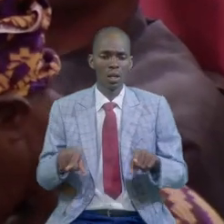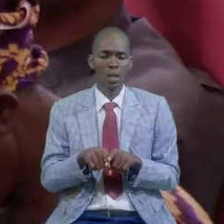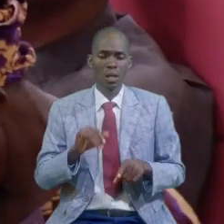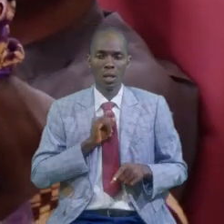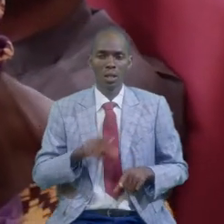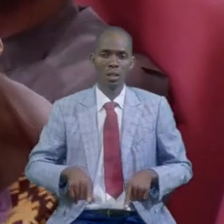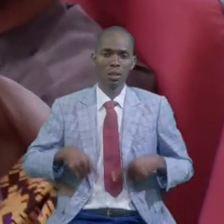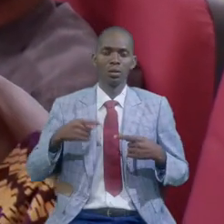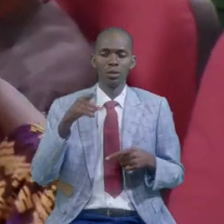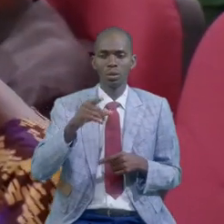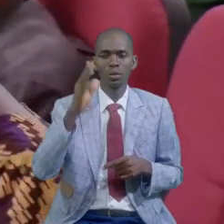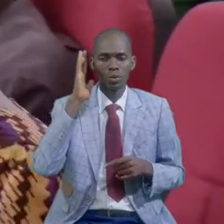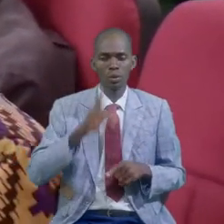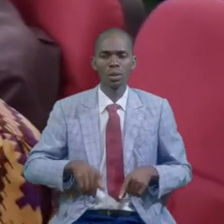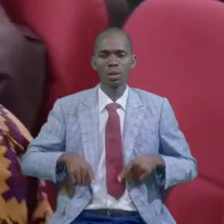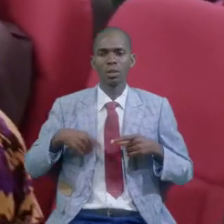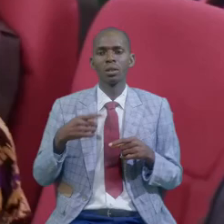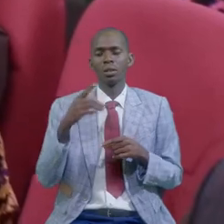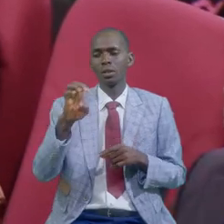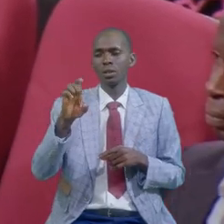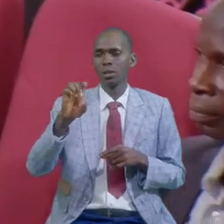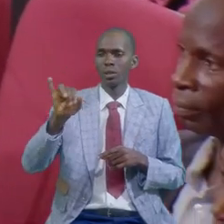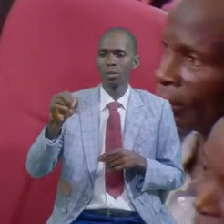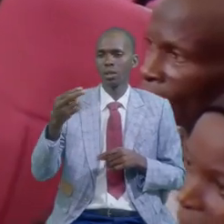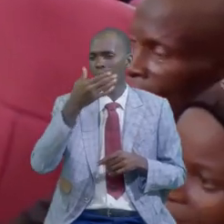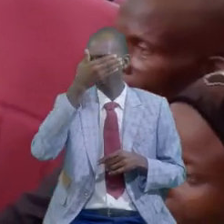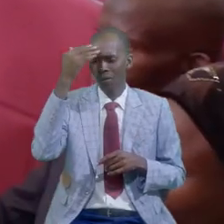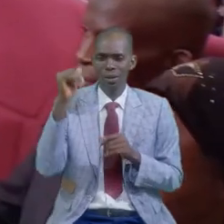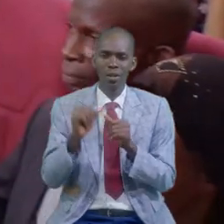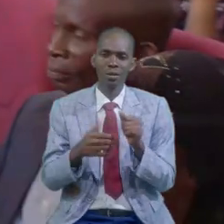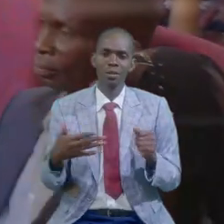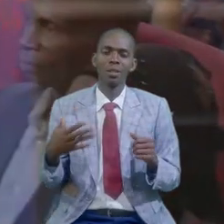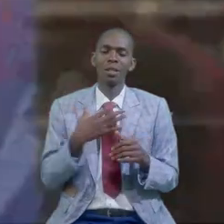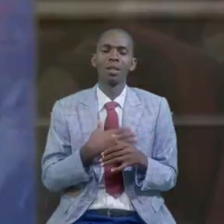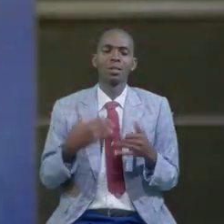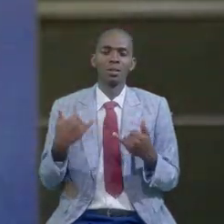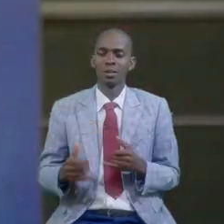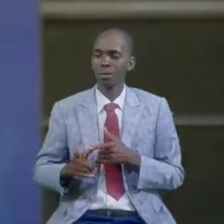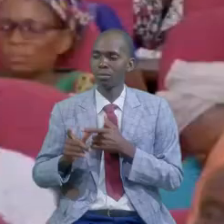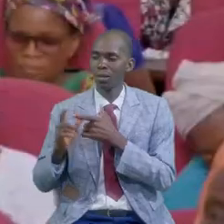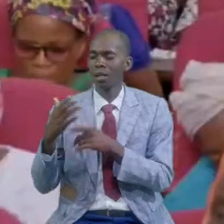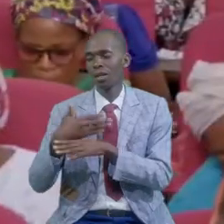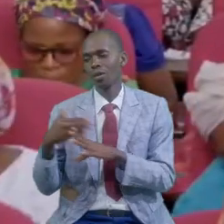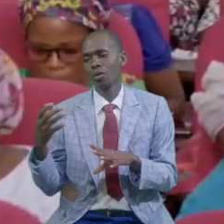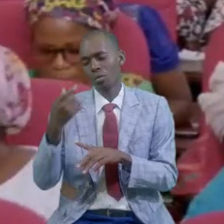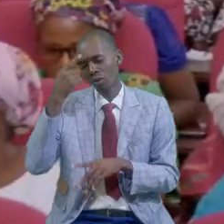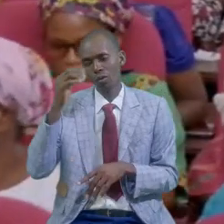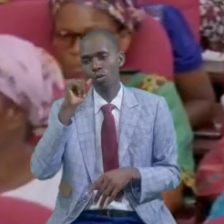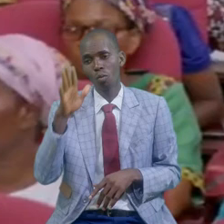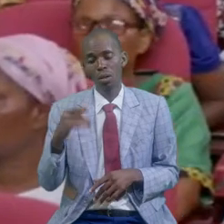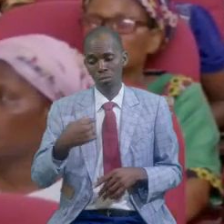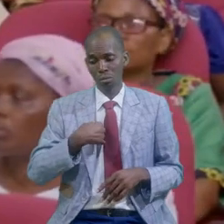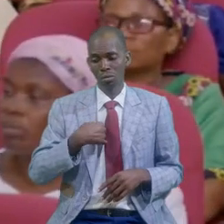shall live. Elijah forgot everything, and now he ran out of town. I am not running out of